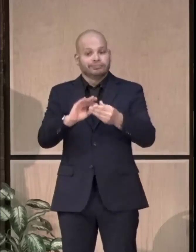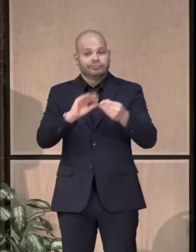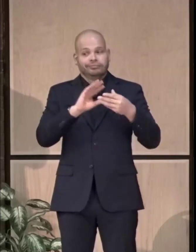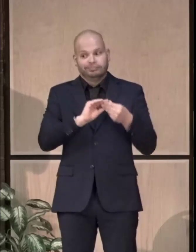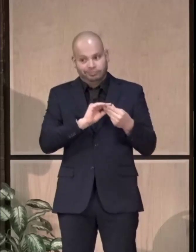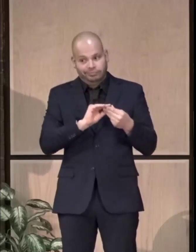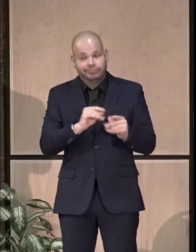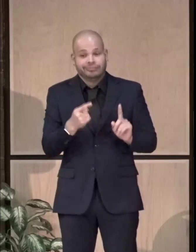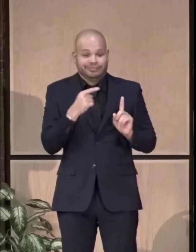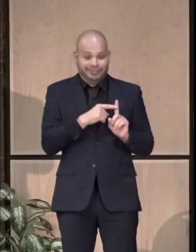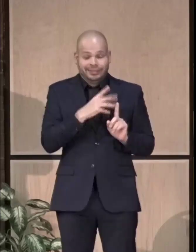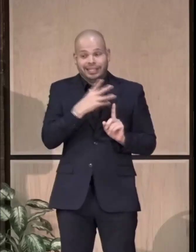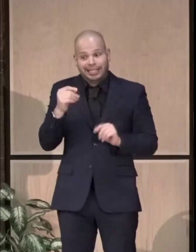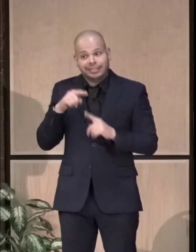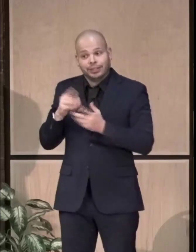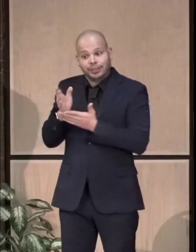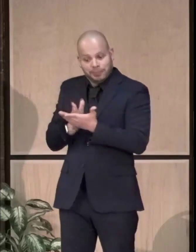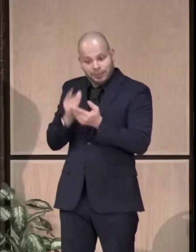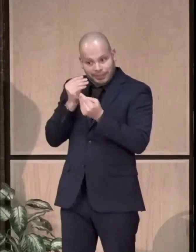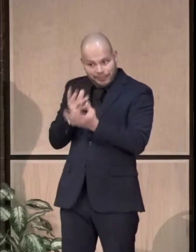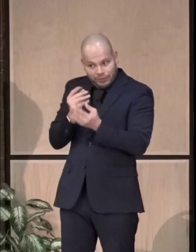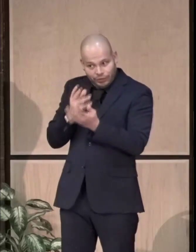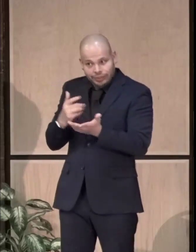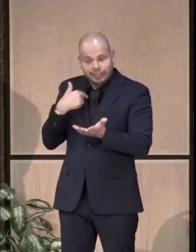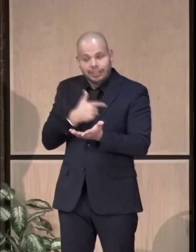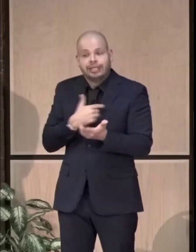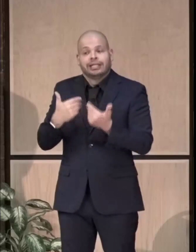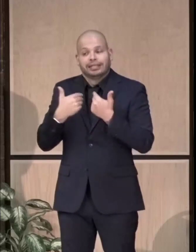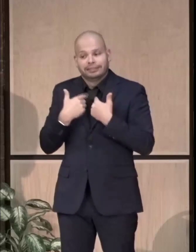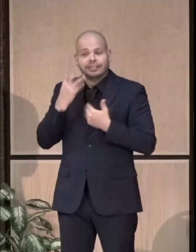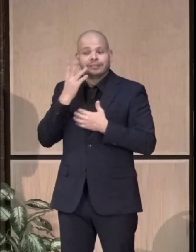our experience with Hodgson over the years.